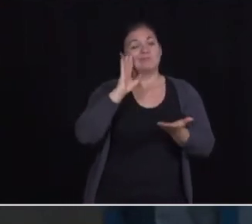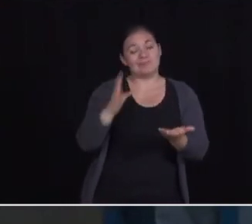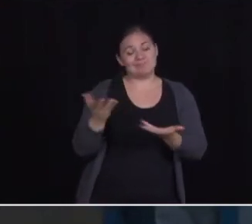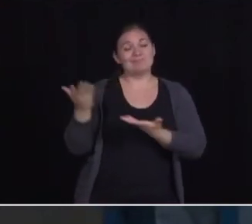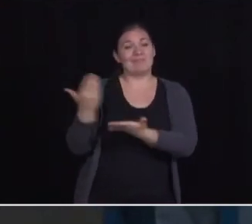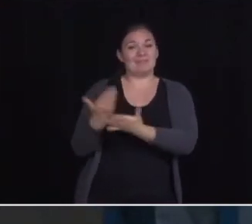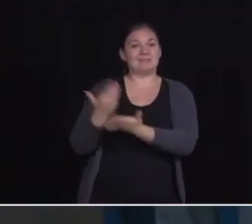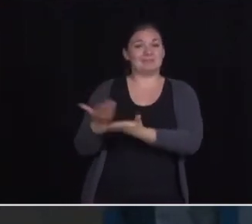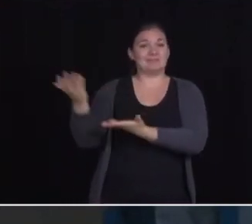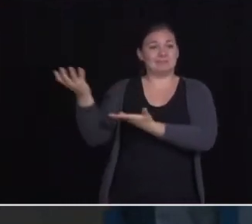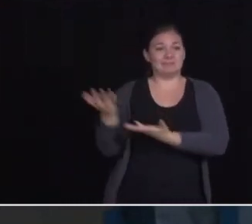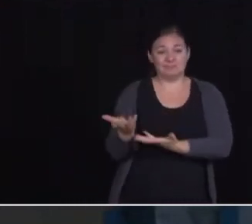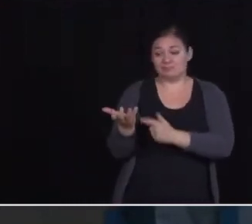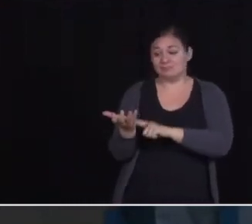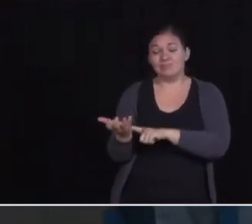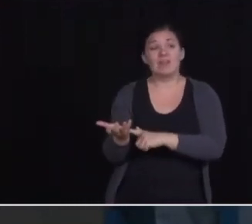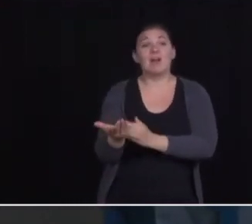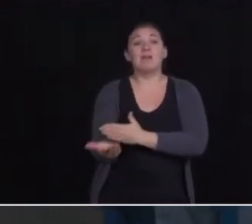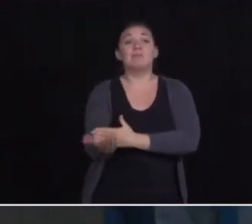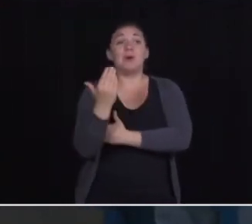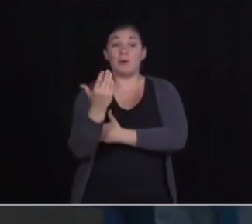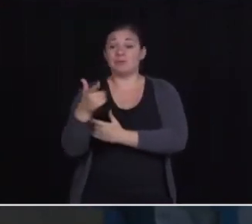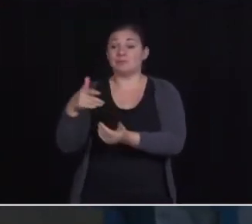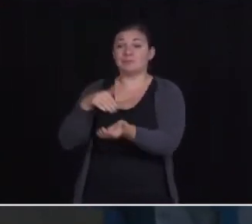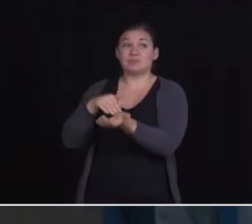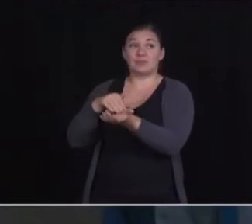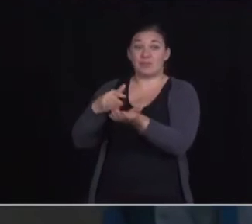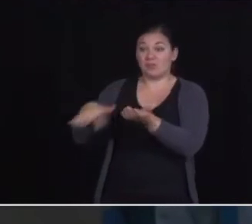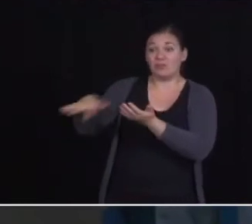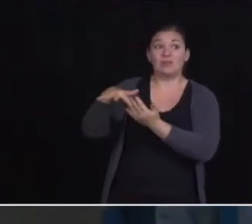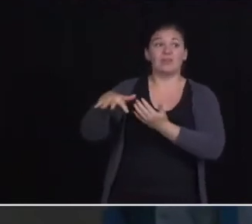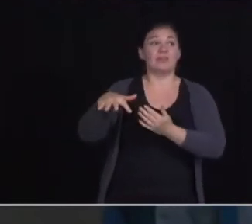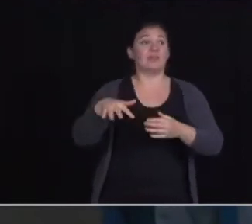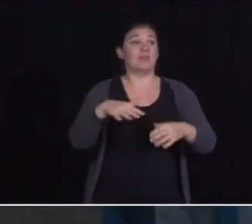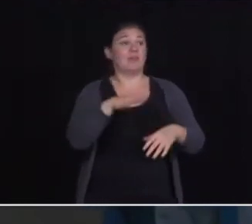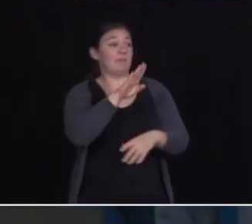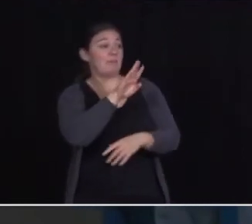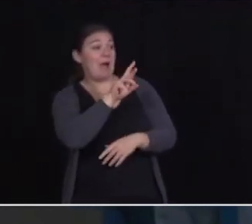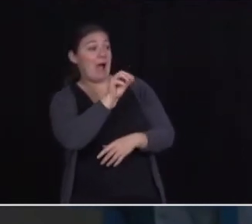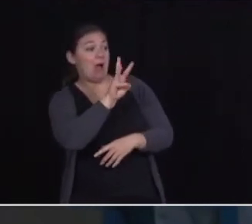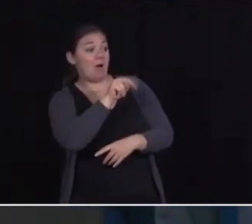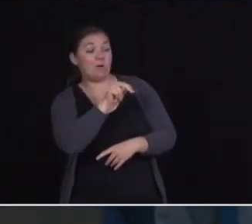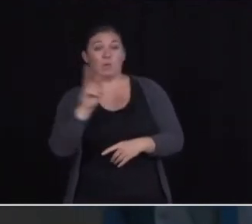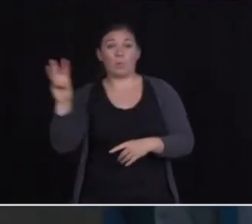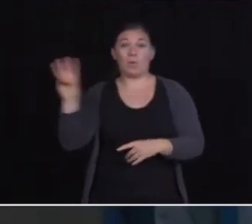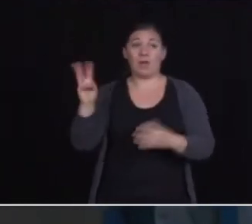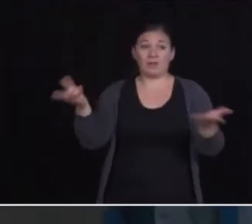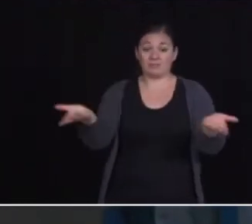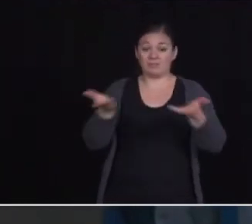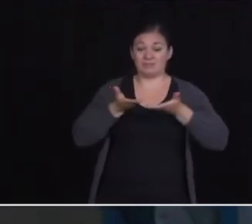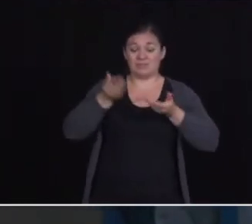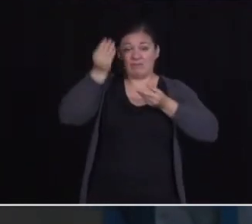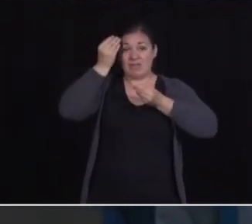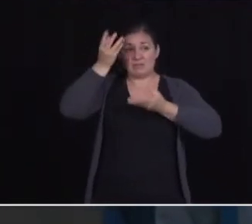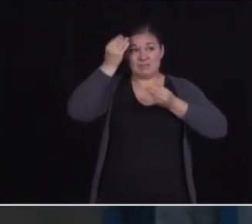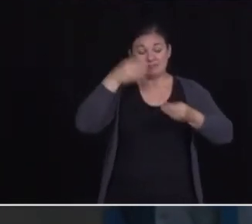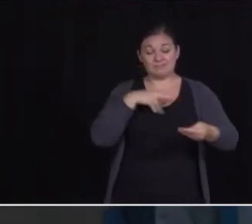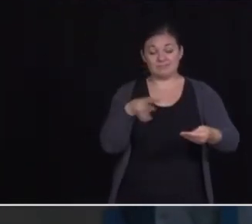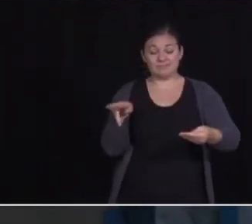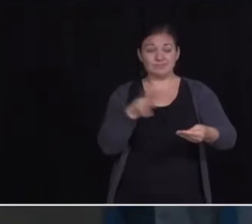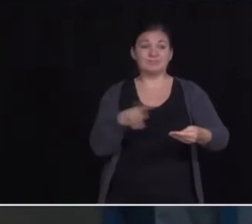Dr. Williams and Dr. Brown presented the latest data and outlined the justification for new restrictions